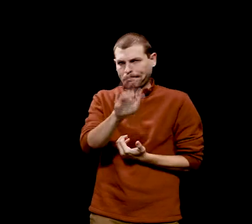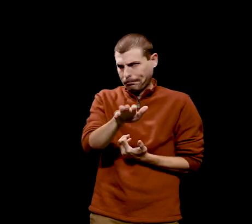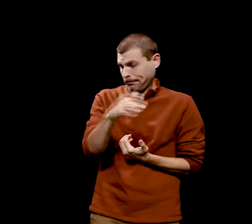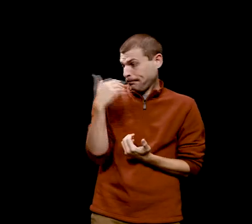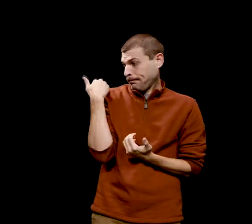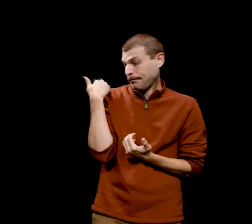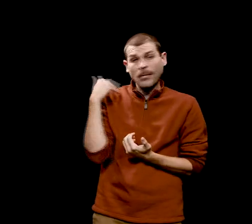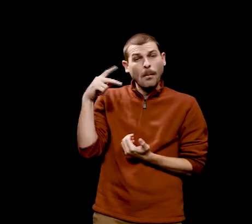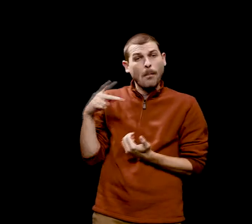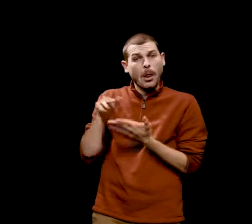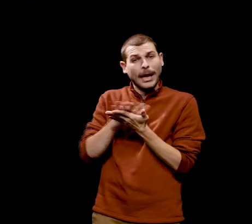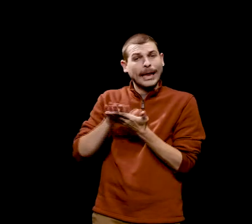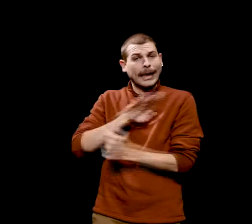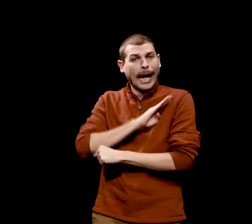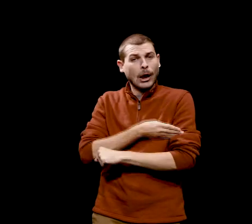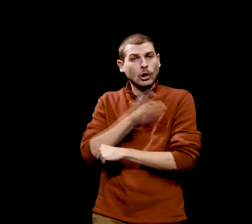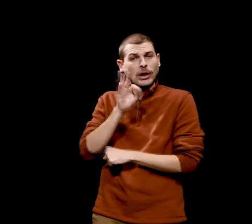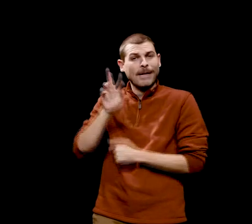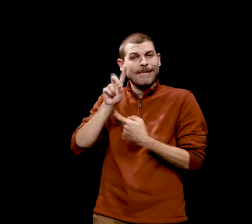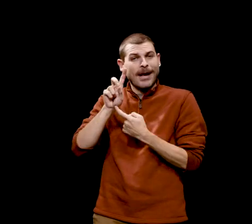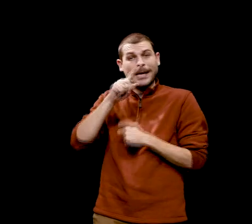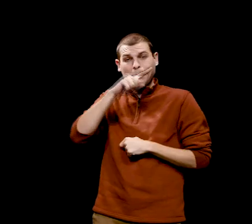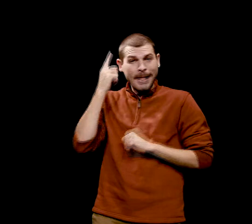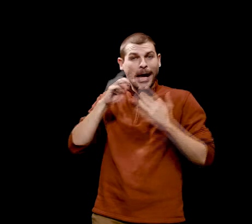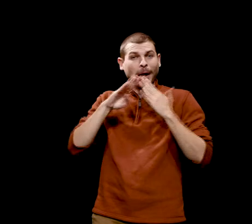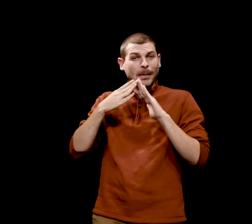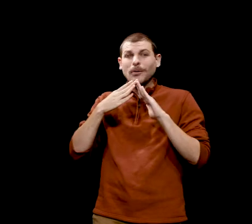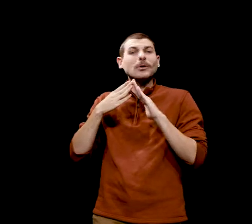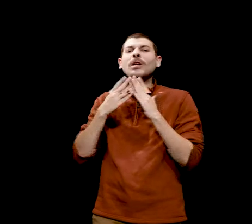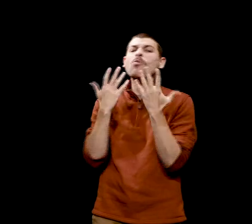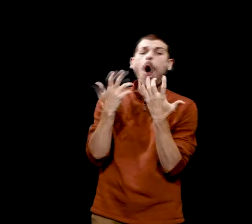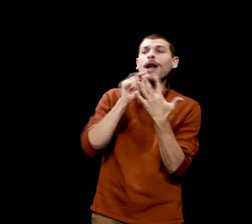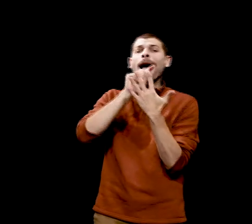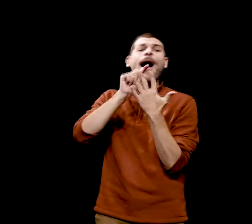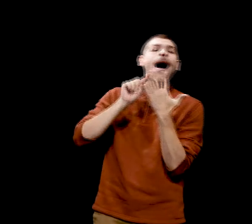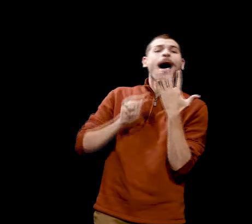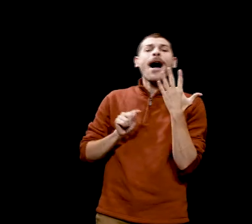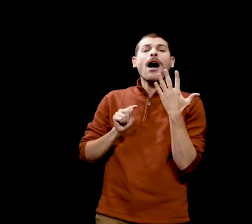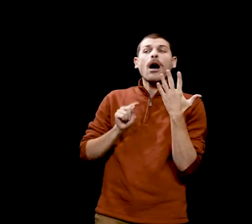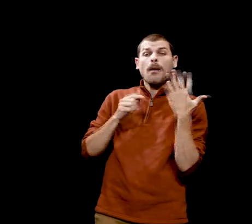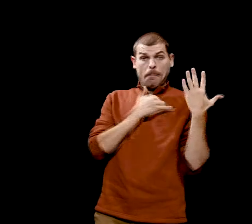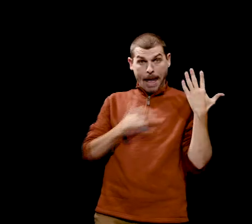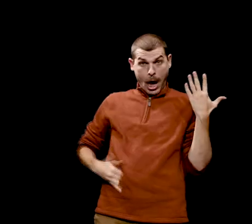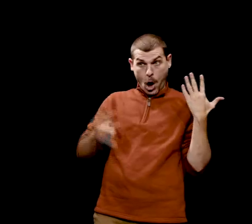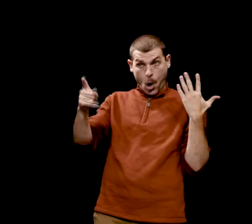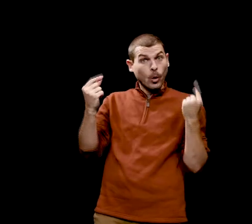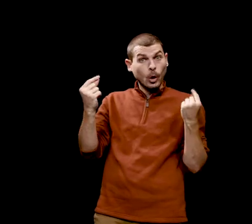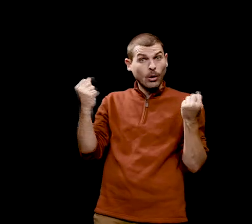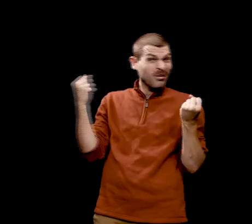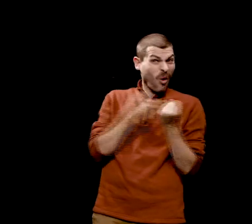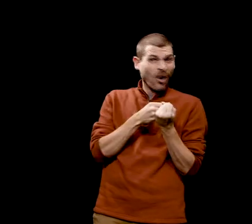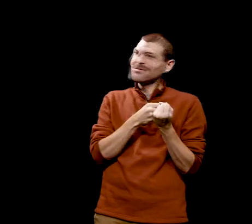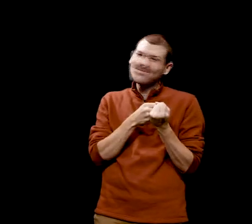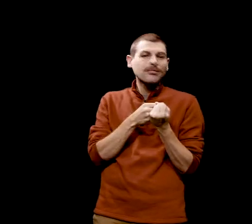led on the Portland Clean Energy Fund, the incumbent aligned with the Downtown Business Association against that, rather than, as I